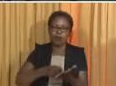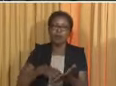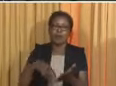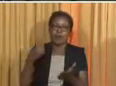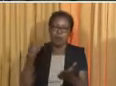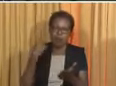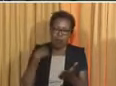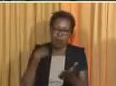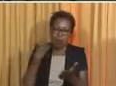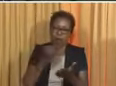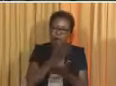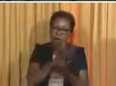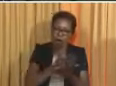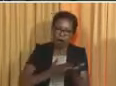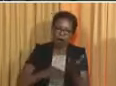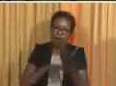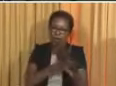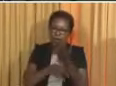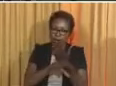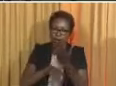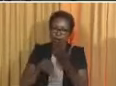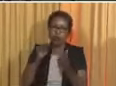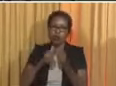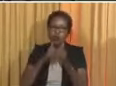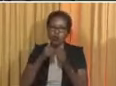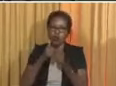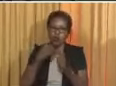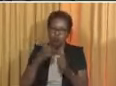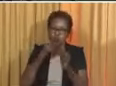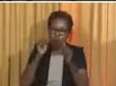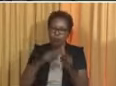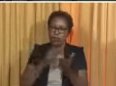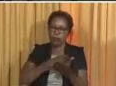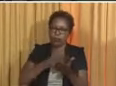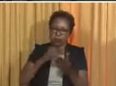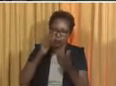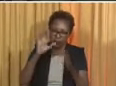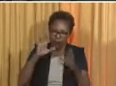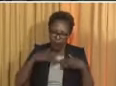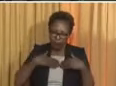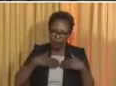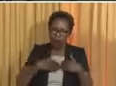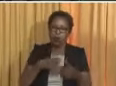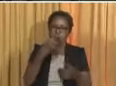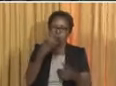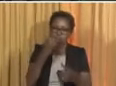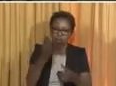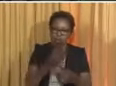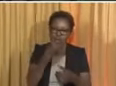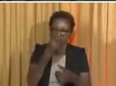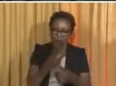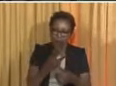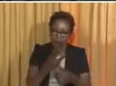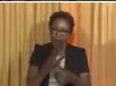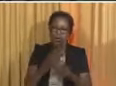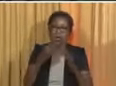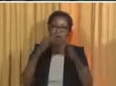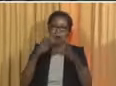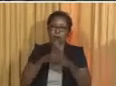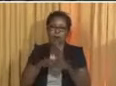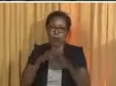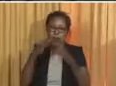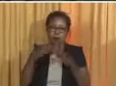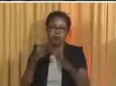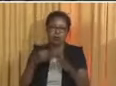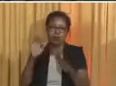the counties who have to vote to support, the numerical value of 2/3 of the votes in both houses in Parliament, and the